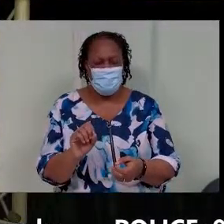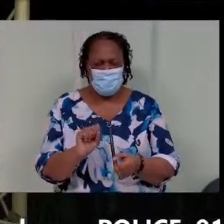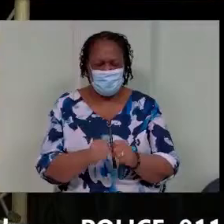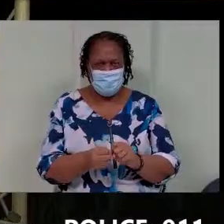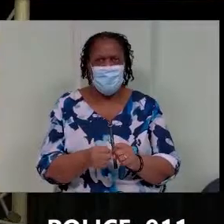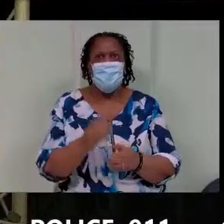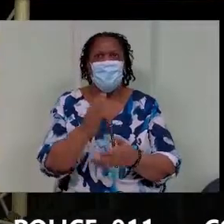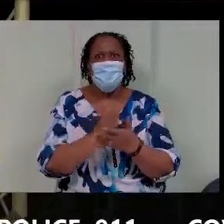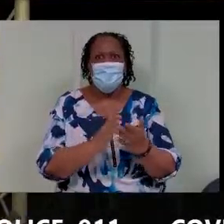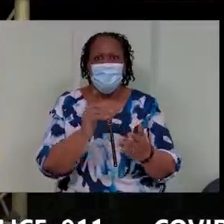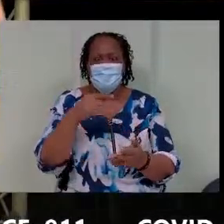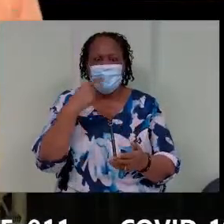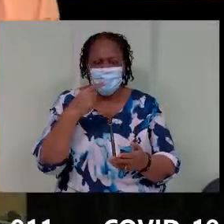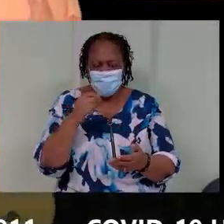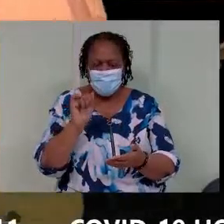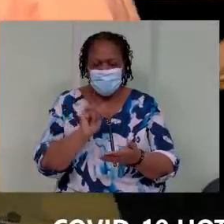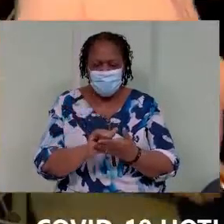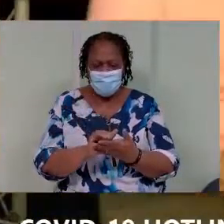Dr. Wilkinson.